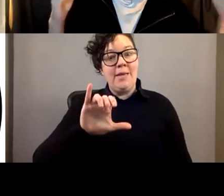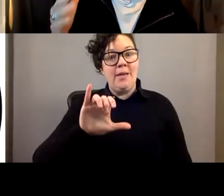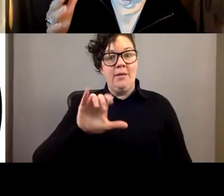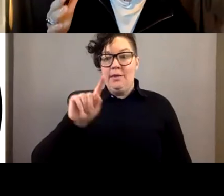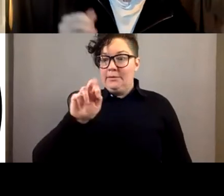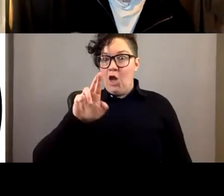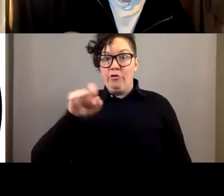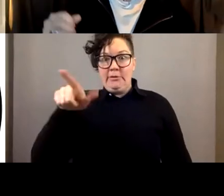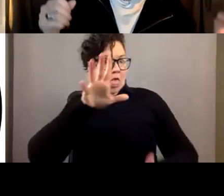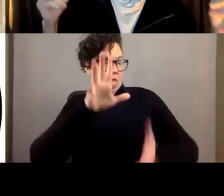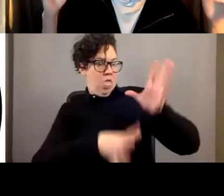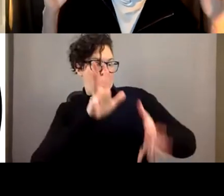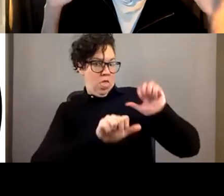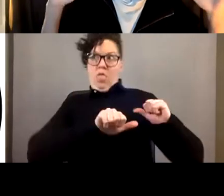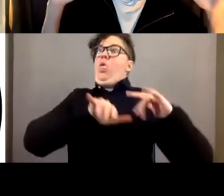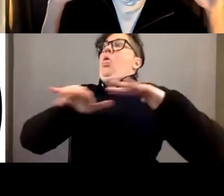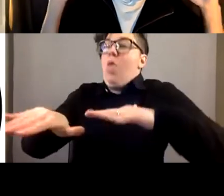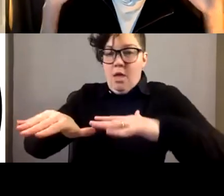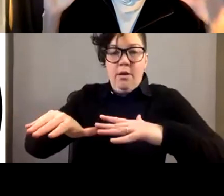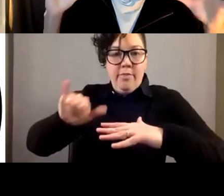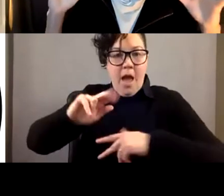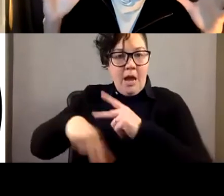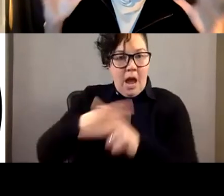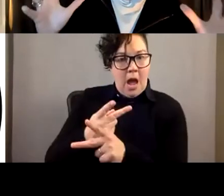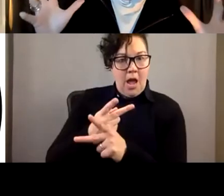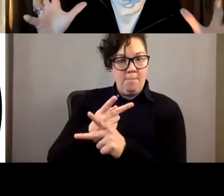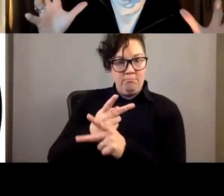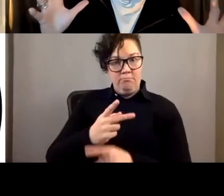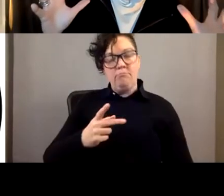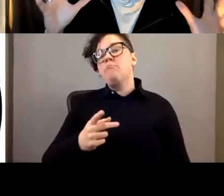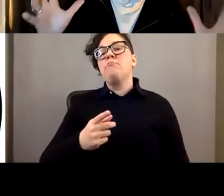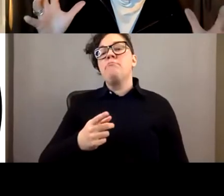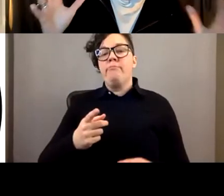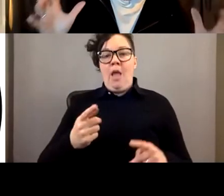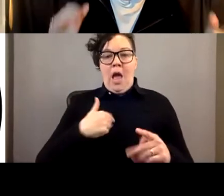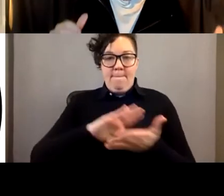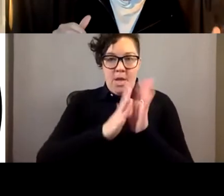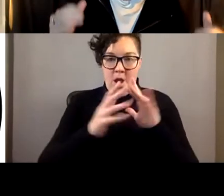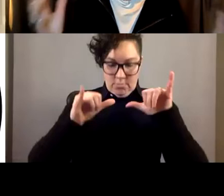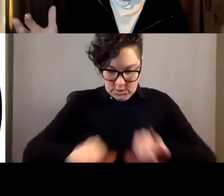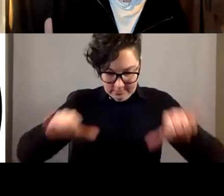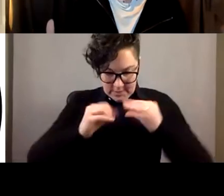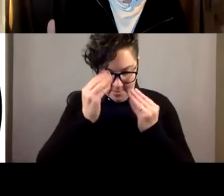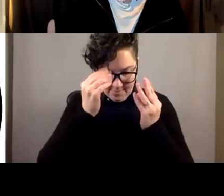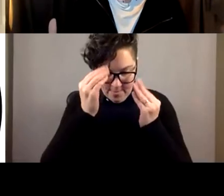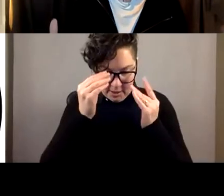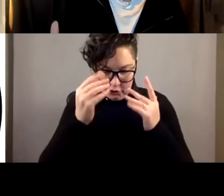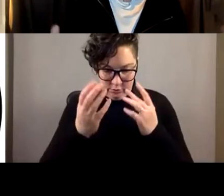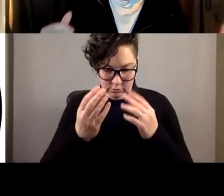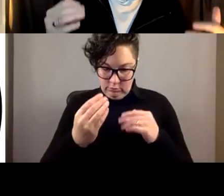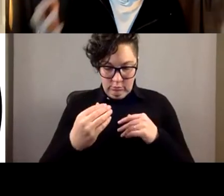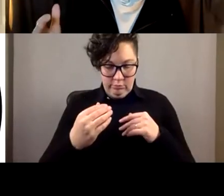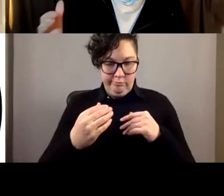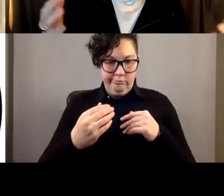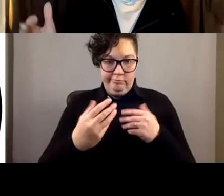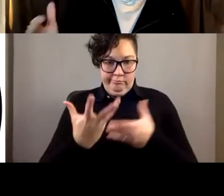Brooke referred, that you really are in your own echo chamber, and that's particularly enhanced at this moment by technology. But